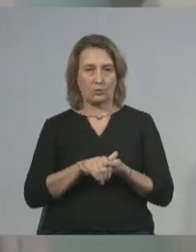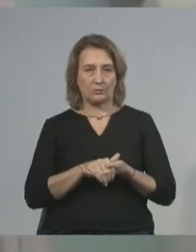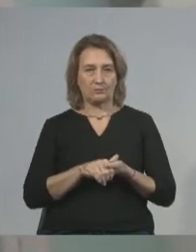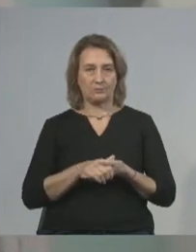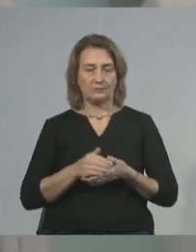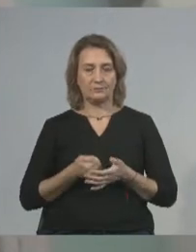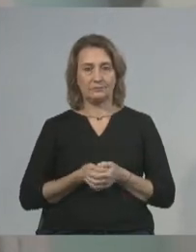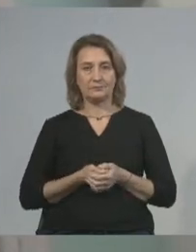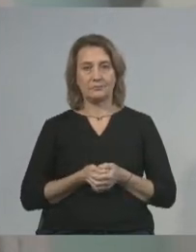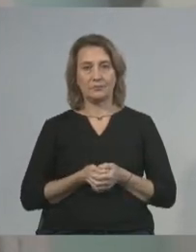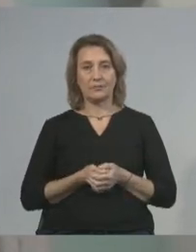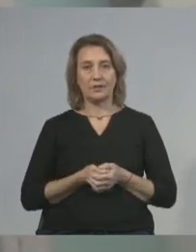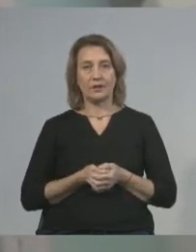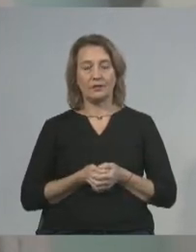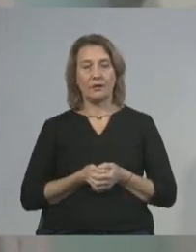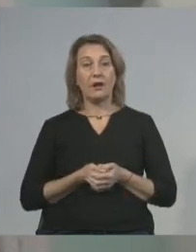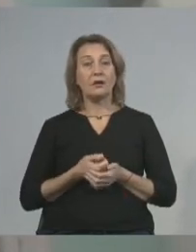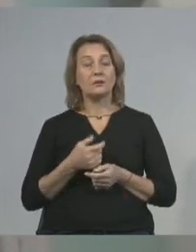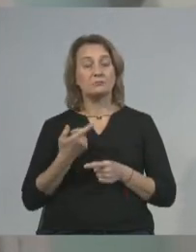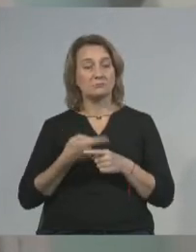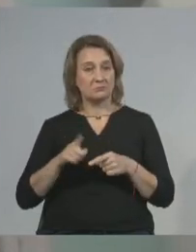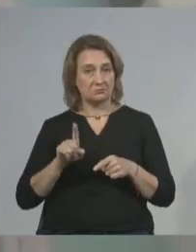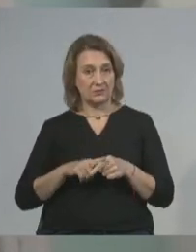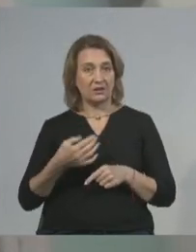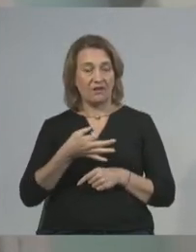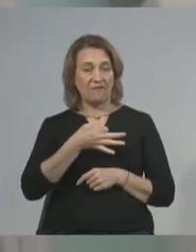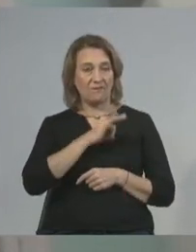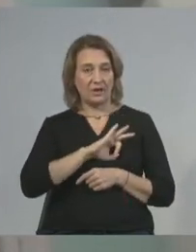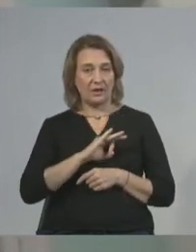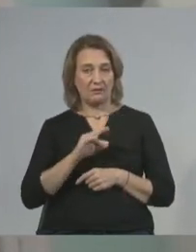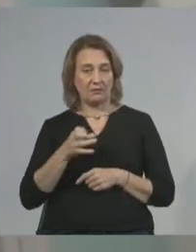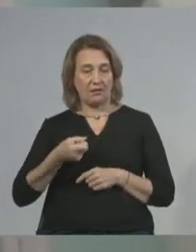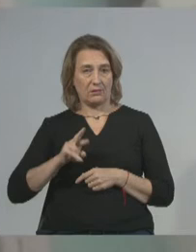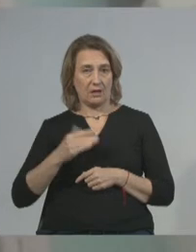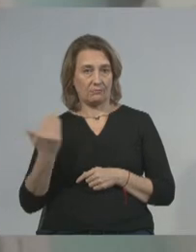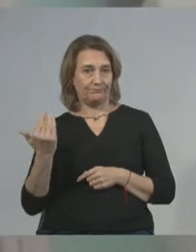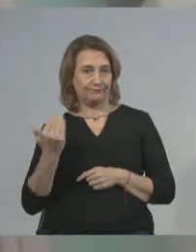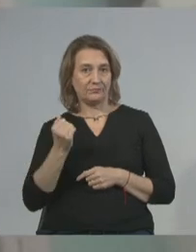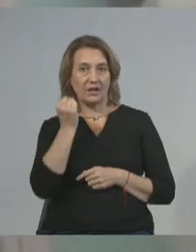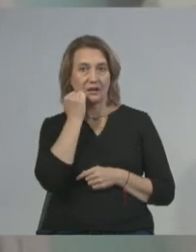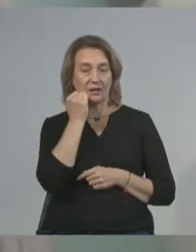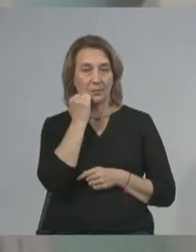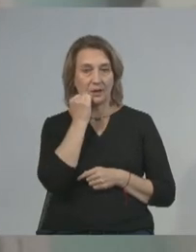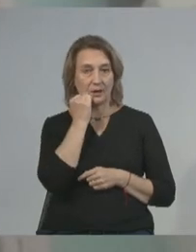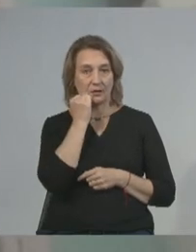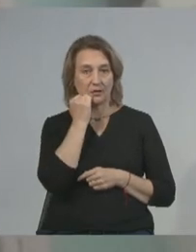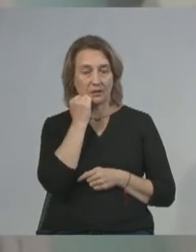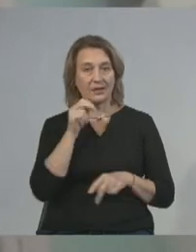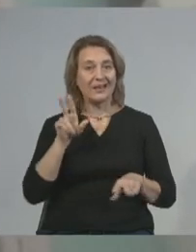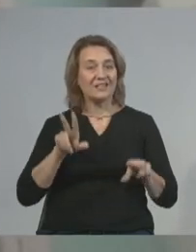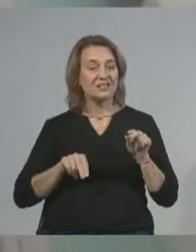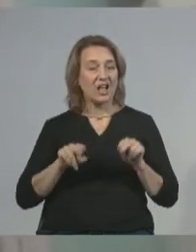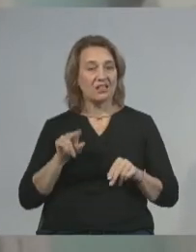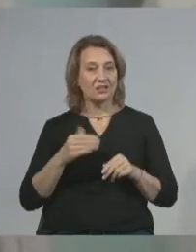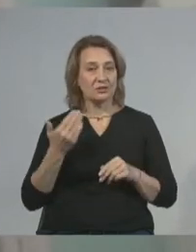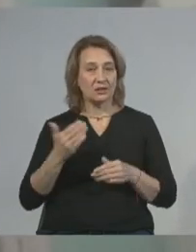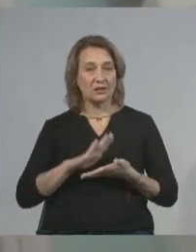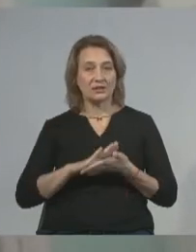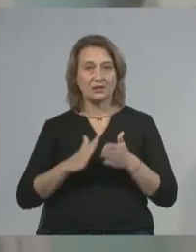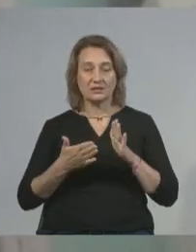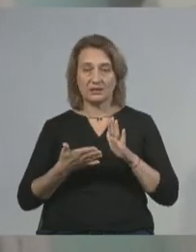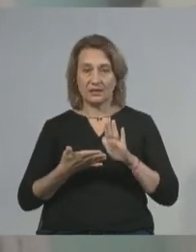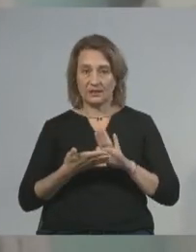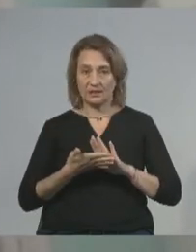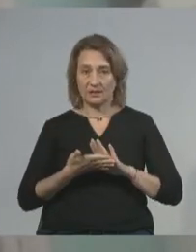kremlin because there will and that it's probably a bit different depending on on the country but in the netherlands there is definitely about